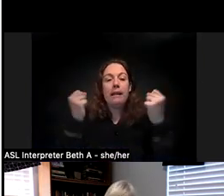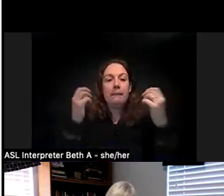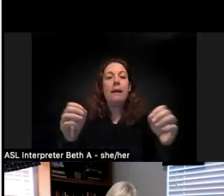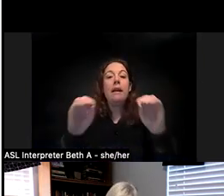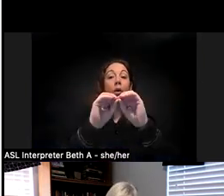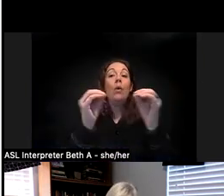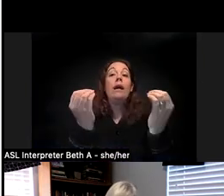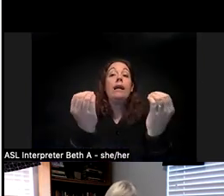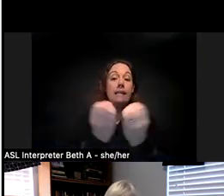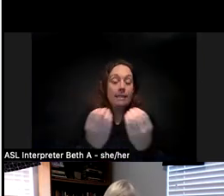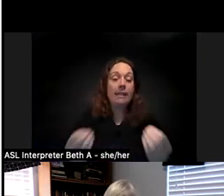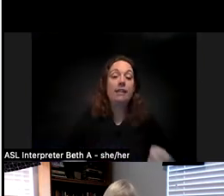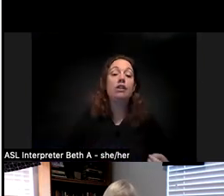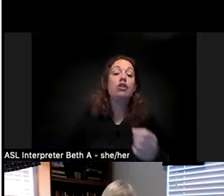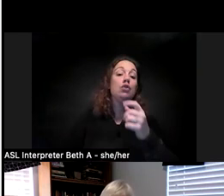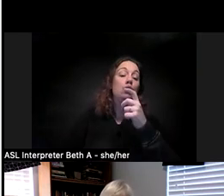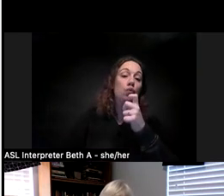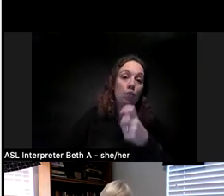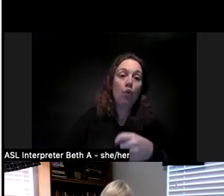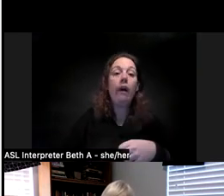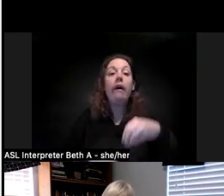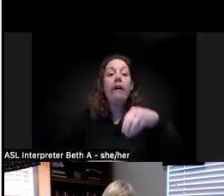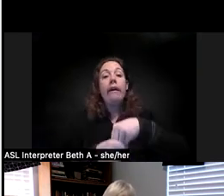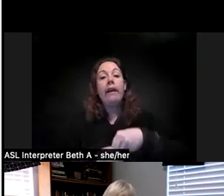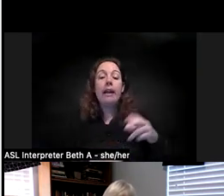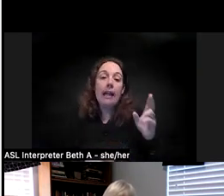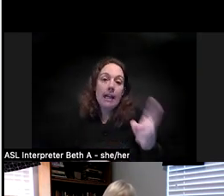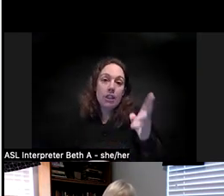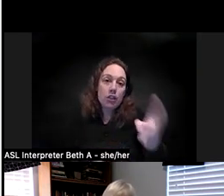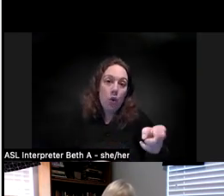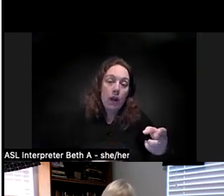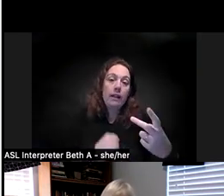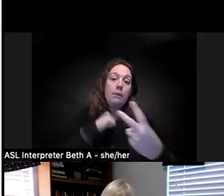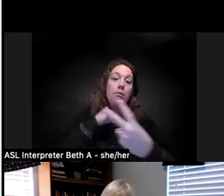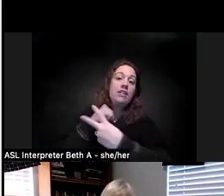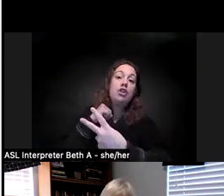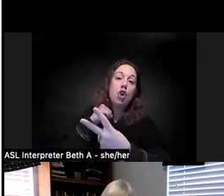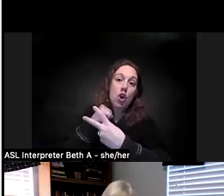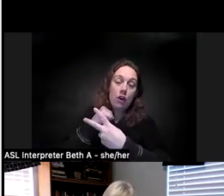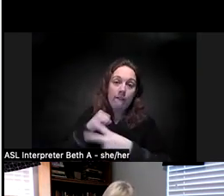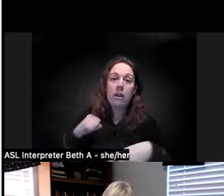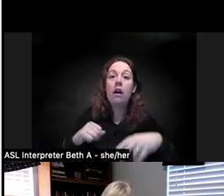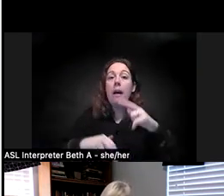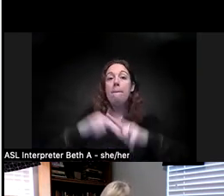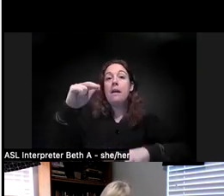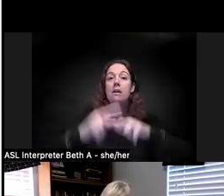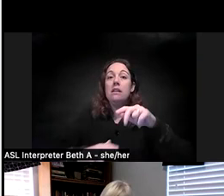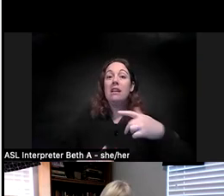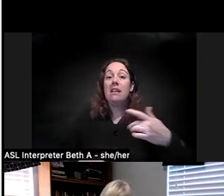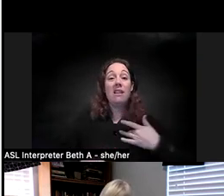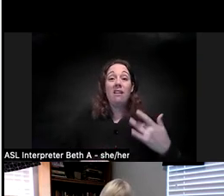in historic buildings or our historic landscape feel that they don't have to do anything